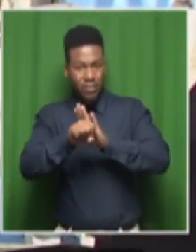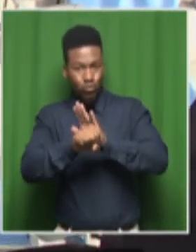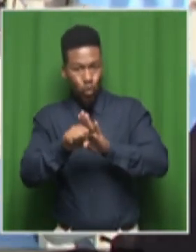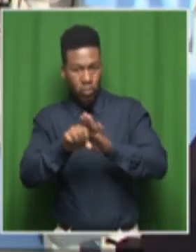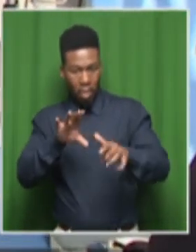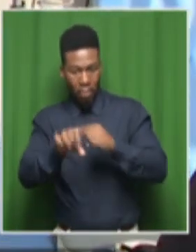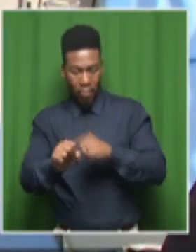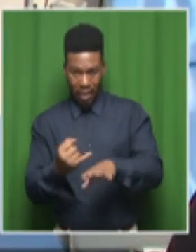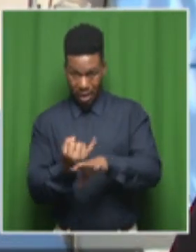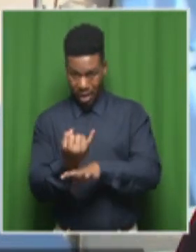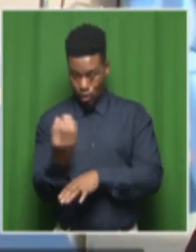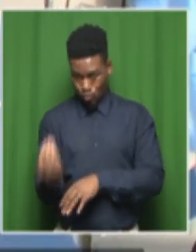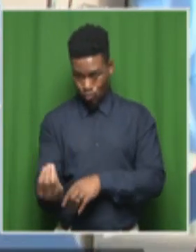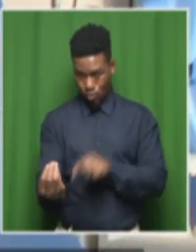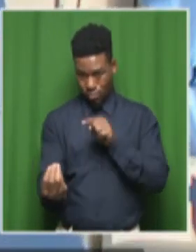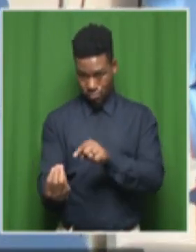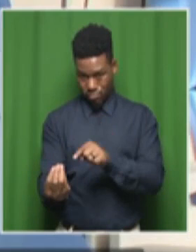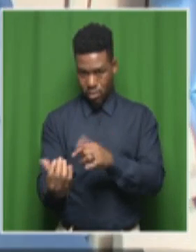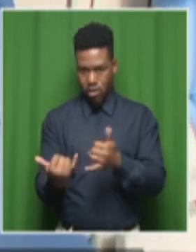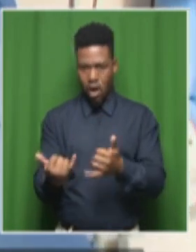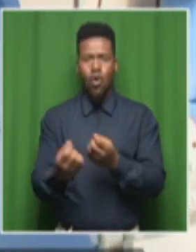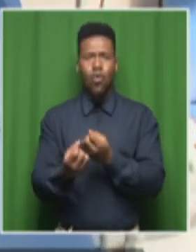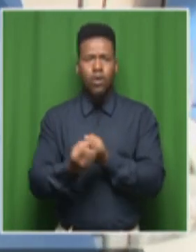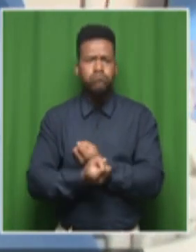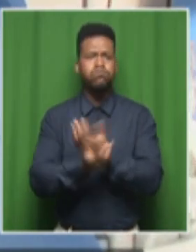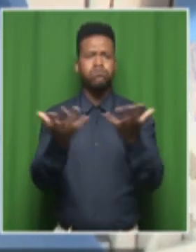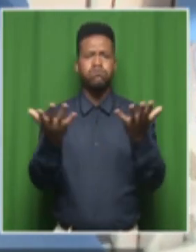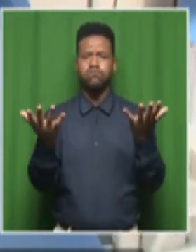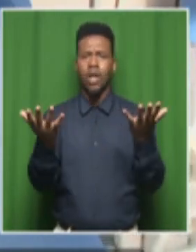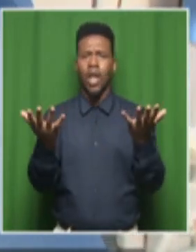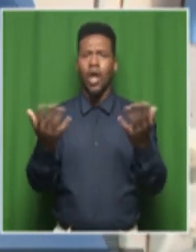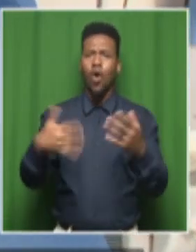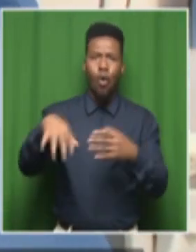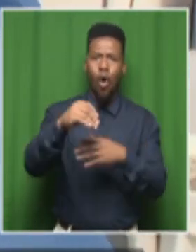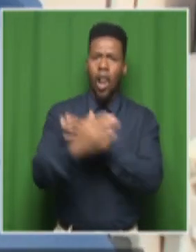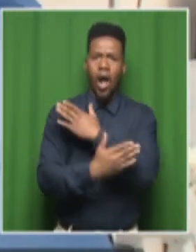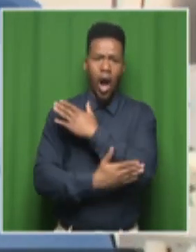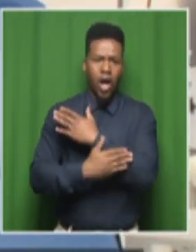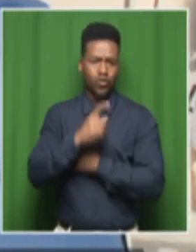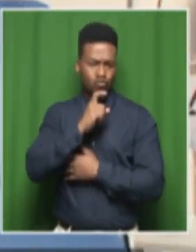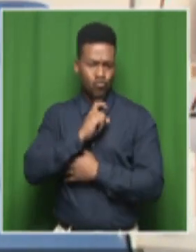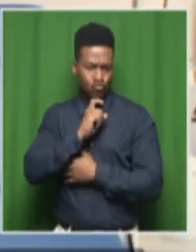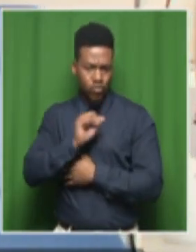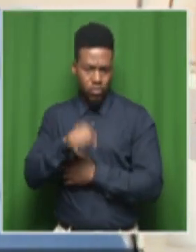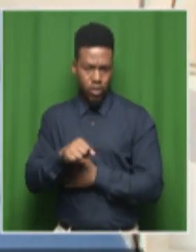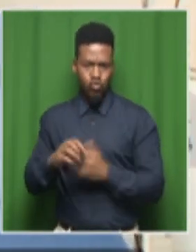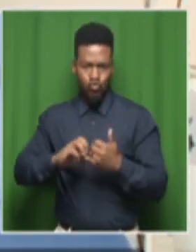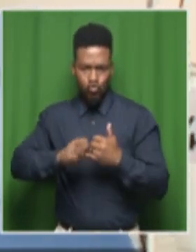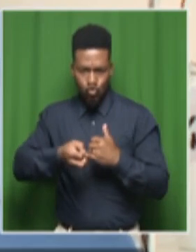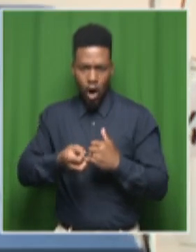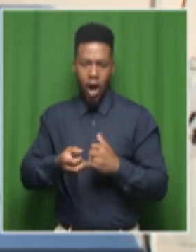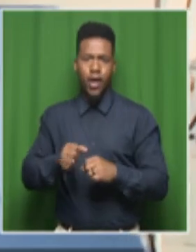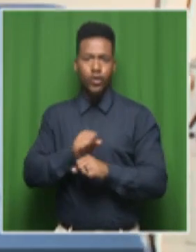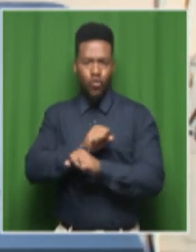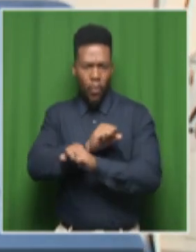is now being used throughout the country, and our Department of Health and CHOC are helping us to disseminate these